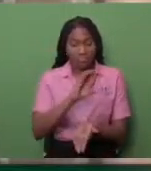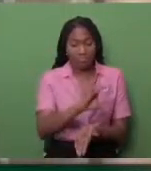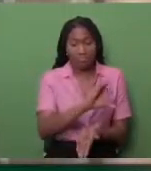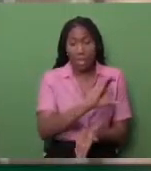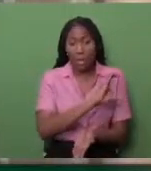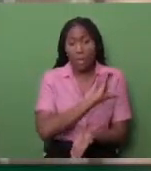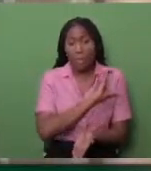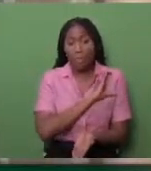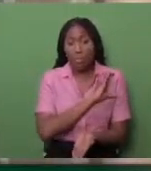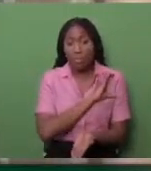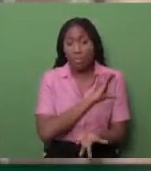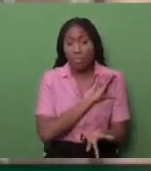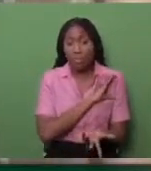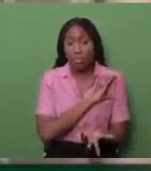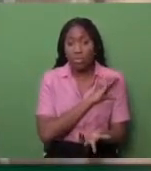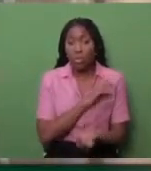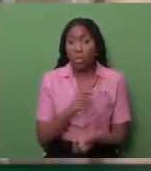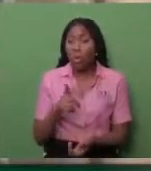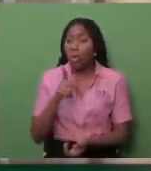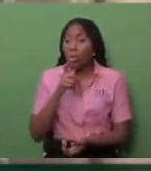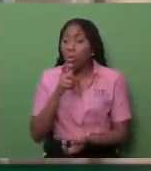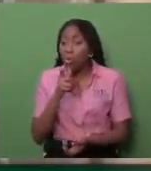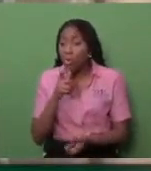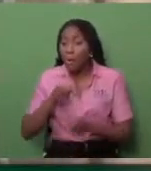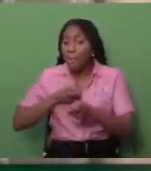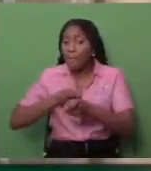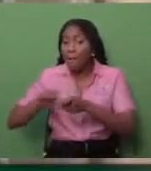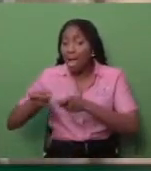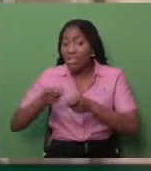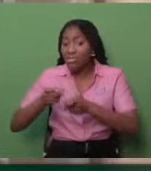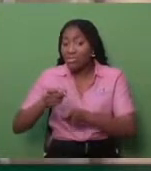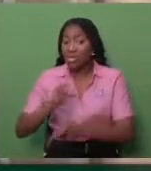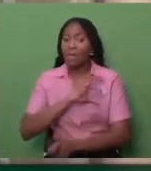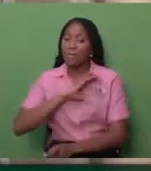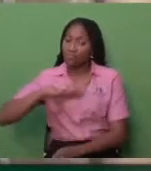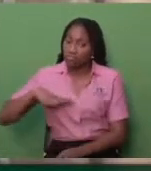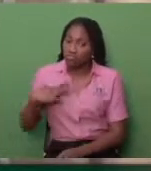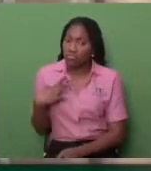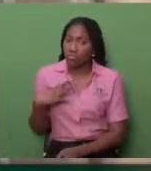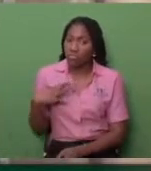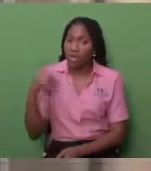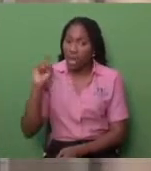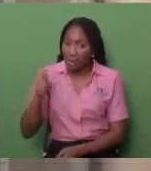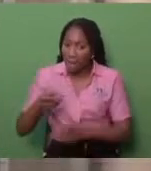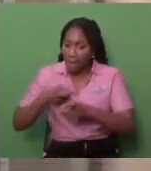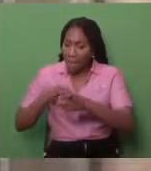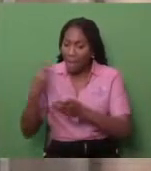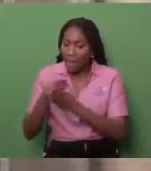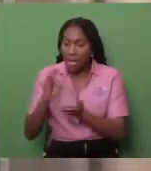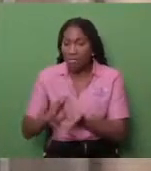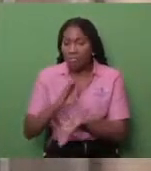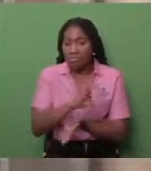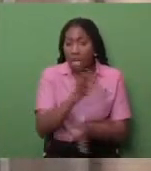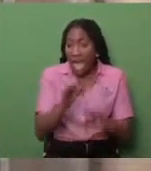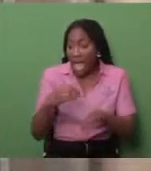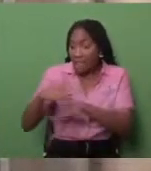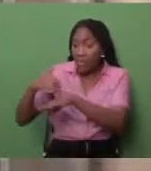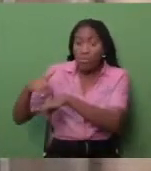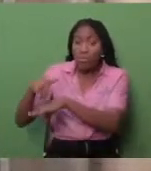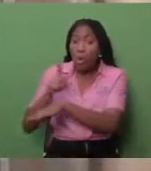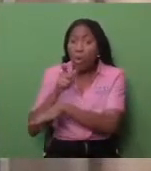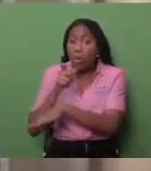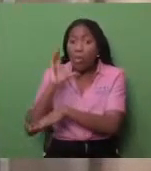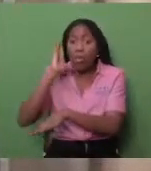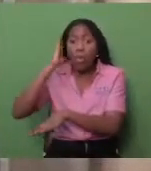COP. He is the chief accounting officer. Without a COP or acting COP, who will be accountable for expenditure